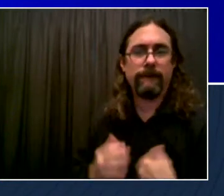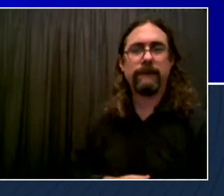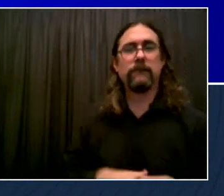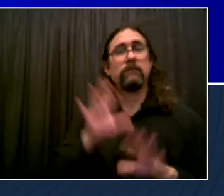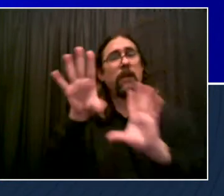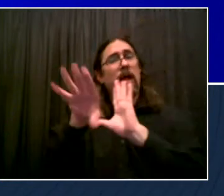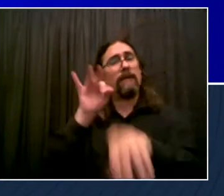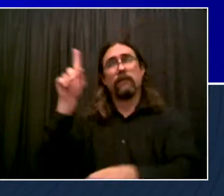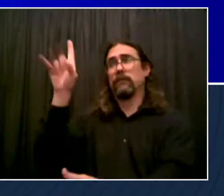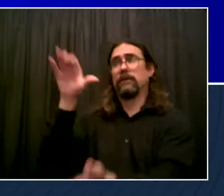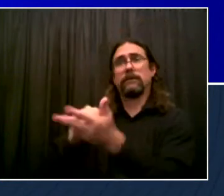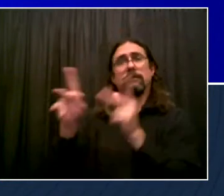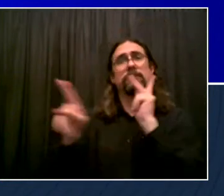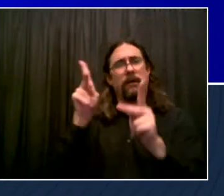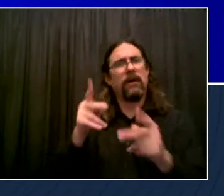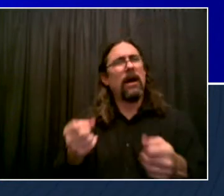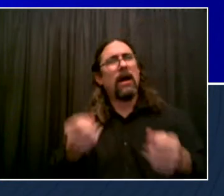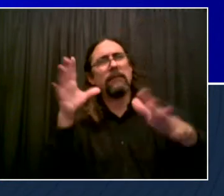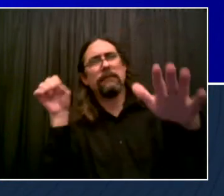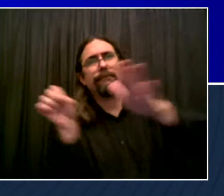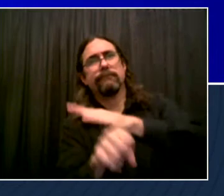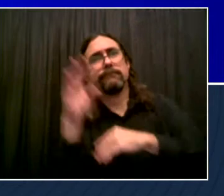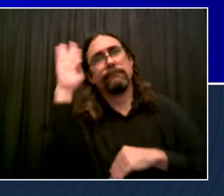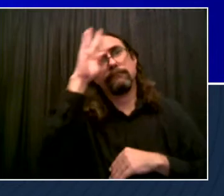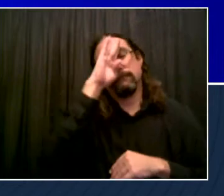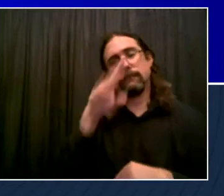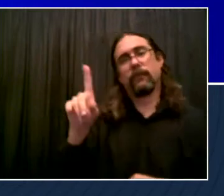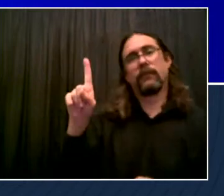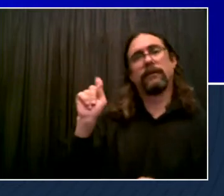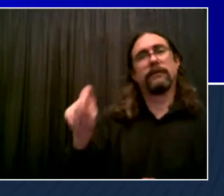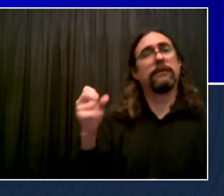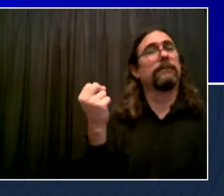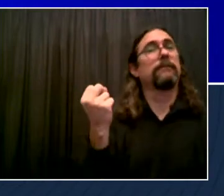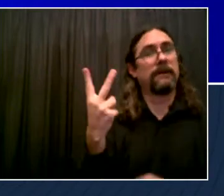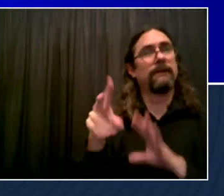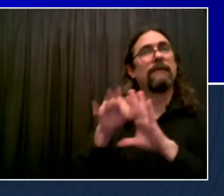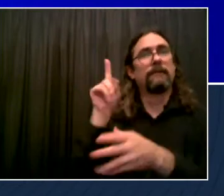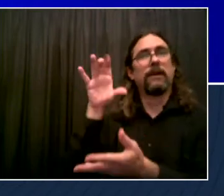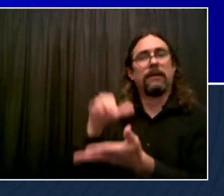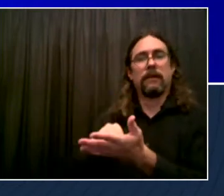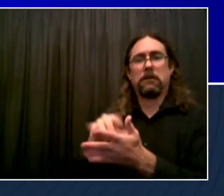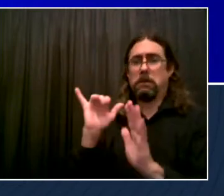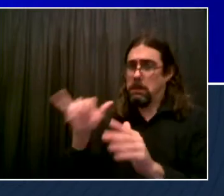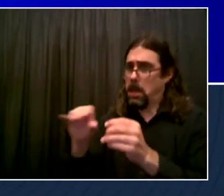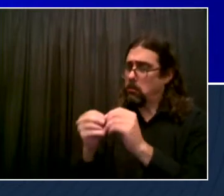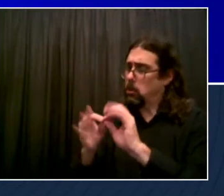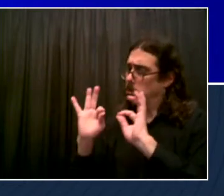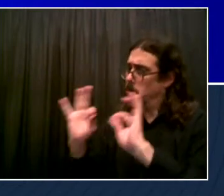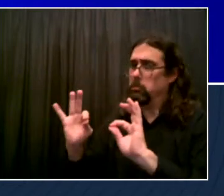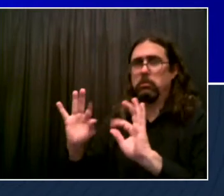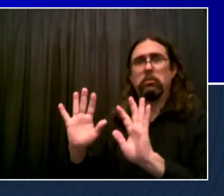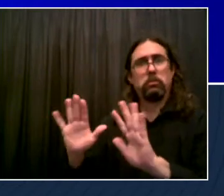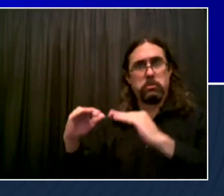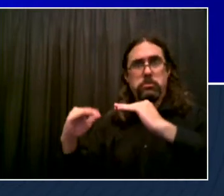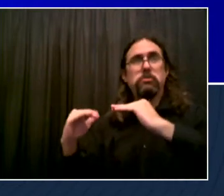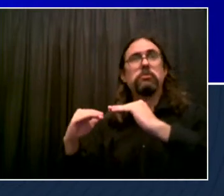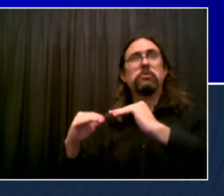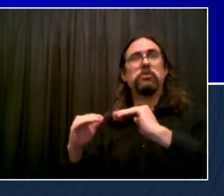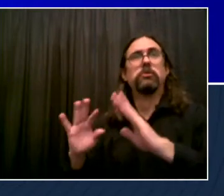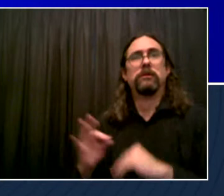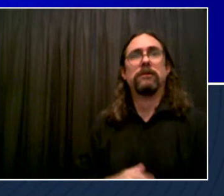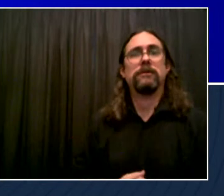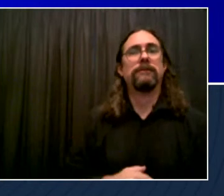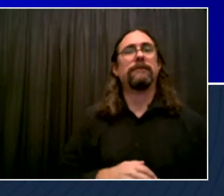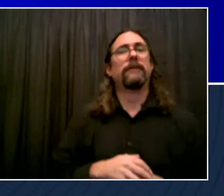1.12. And that is the number we watch very closely. That's a good number today. And finally, number three, new reported cases on a 7-day average.